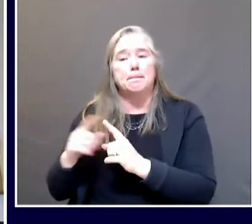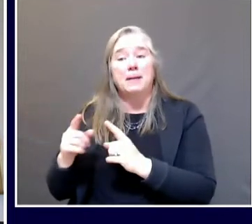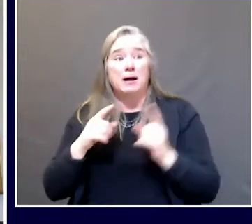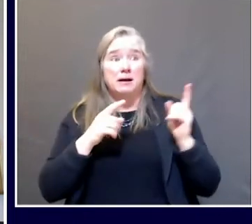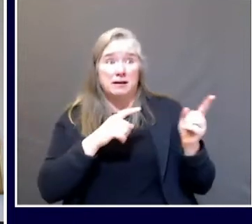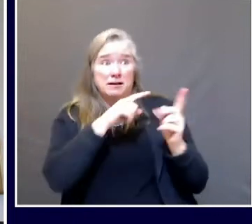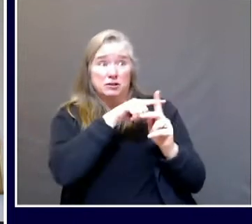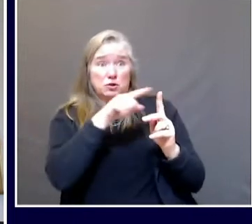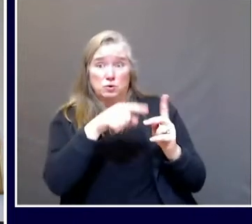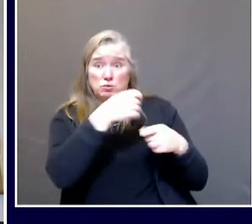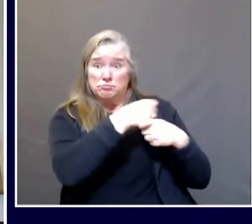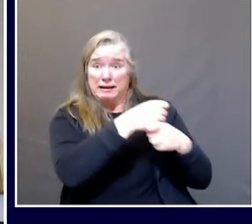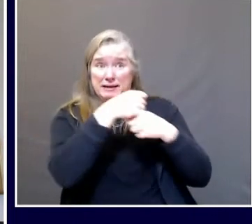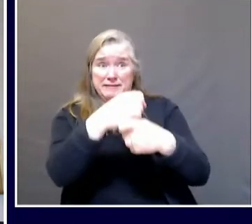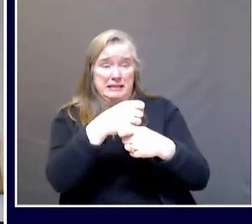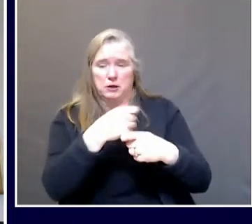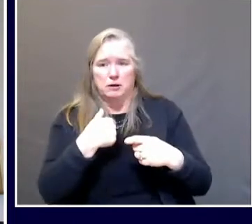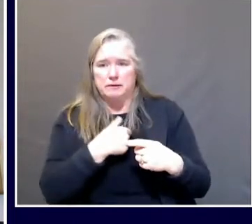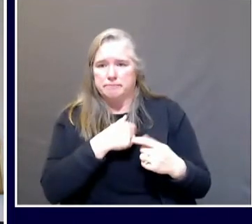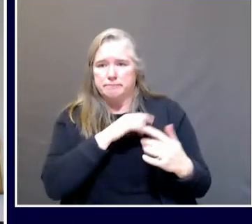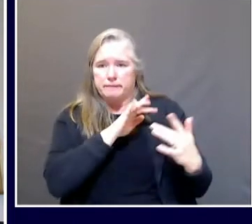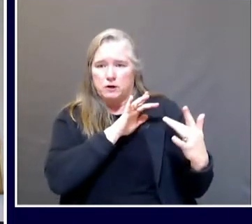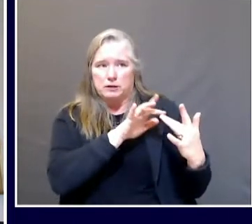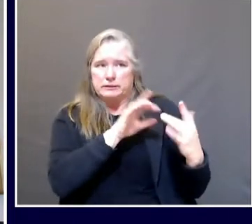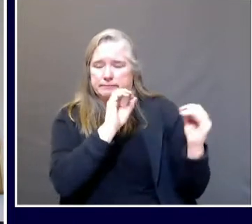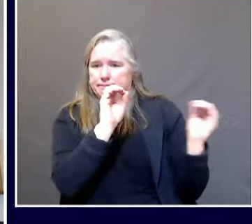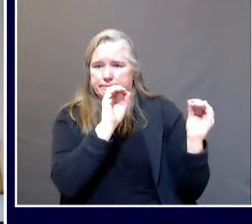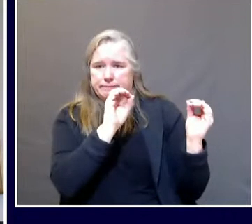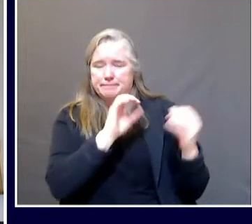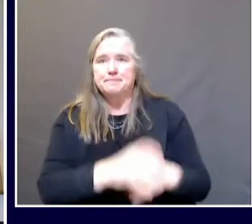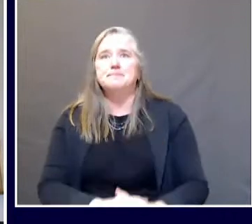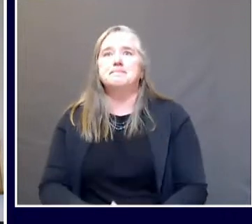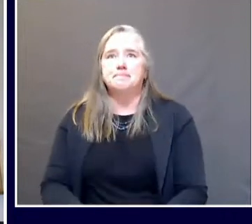Okay, 2 more questions real quickly. So